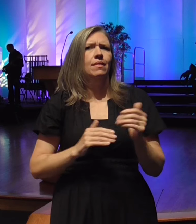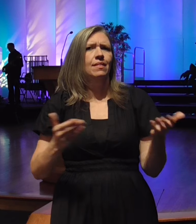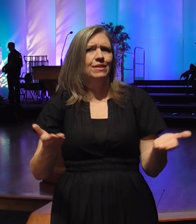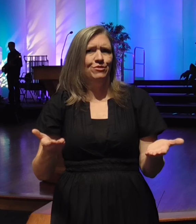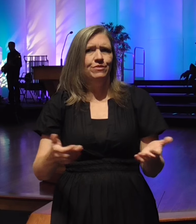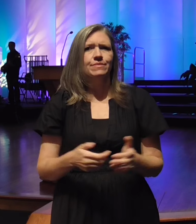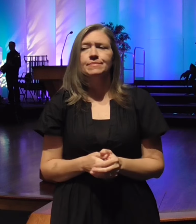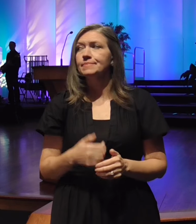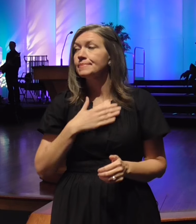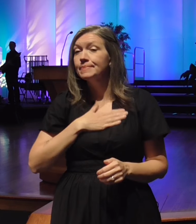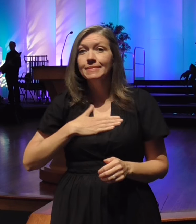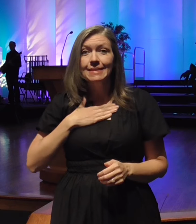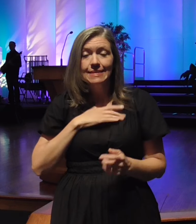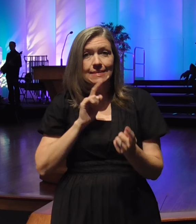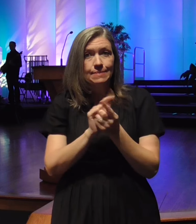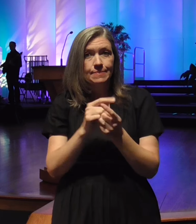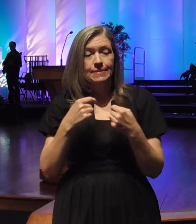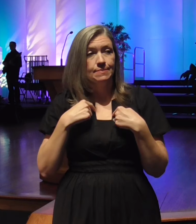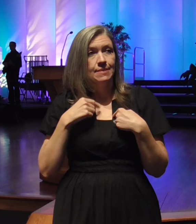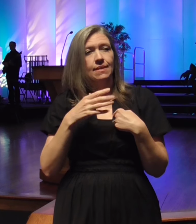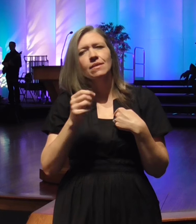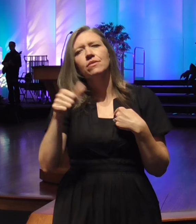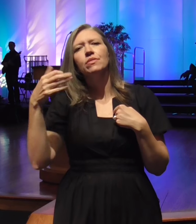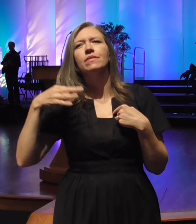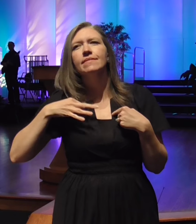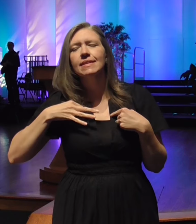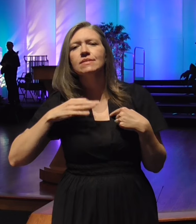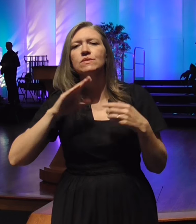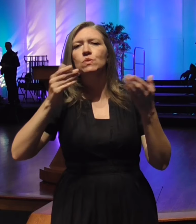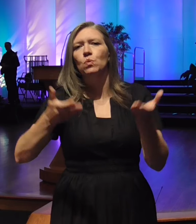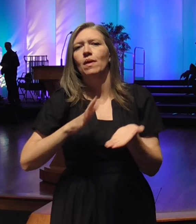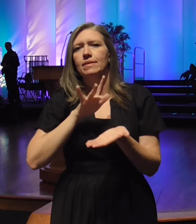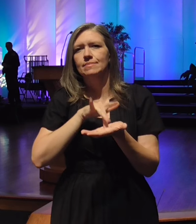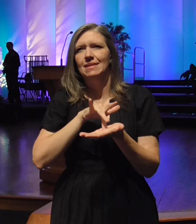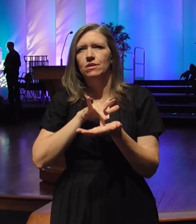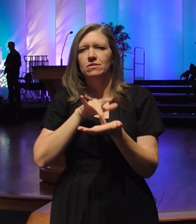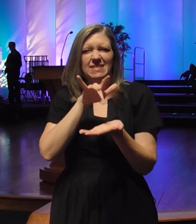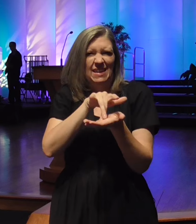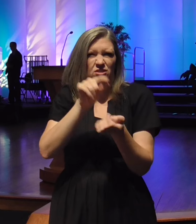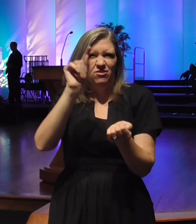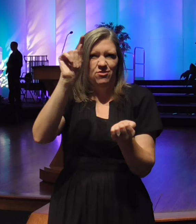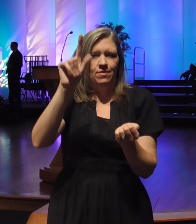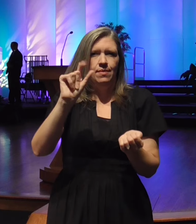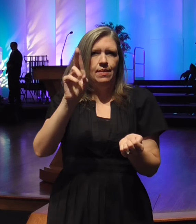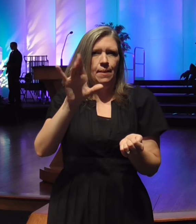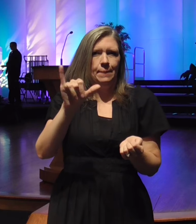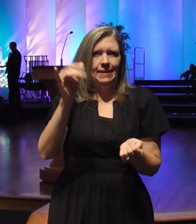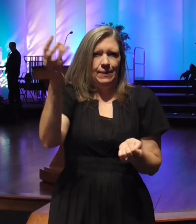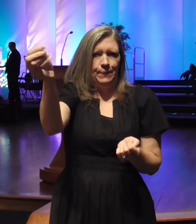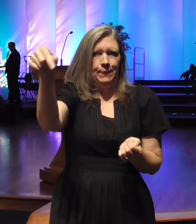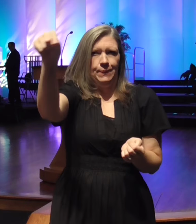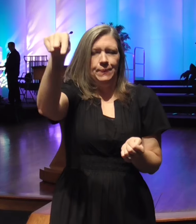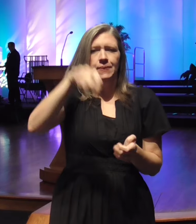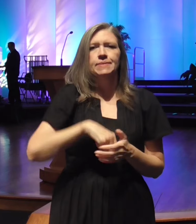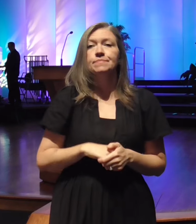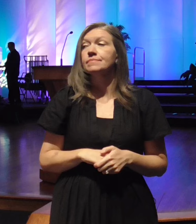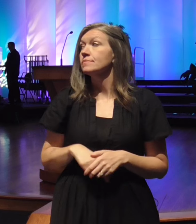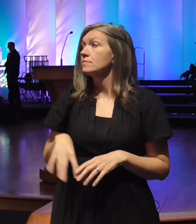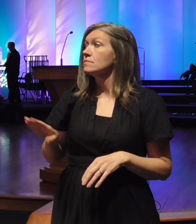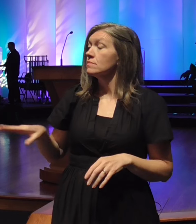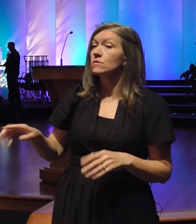about what we believe and kind of make you more comfortable in being with us. So please join me